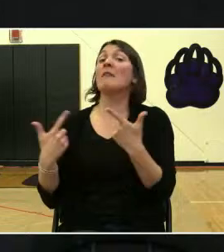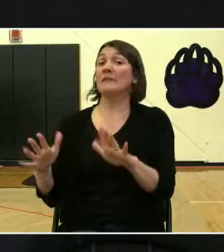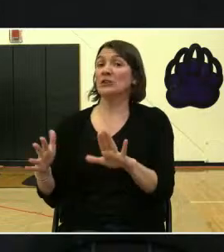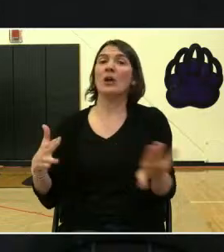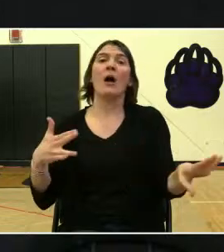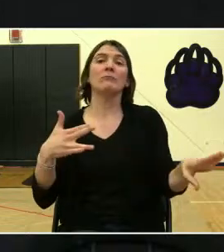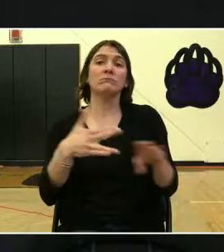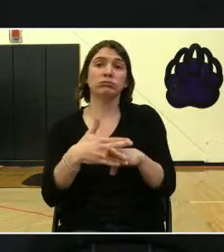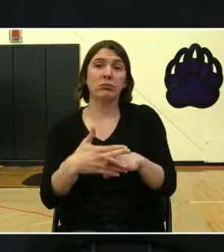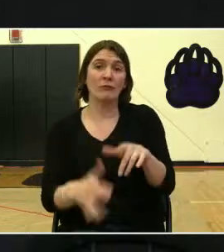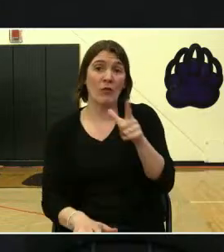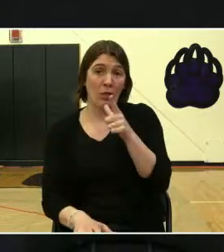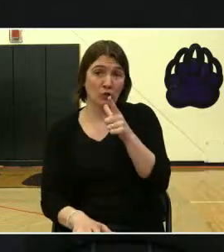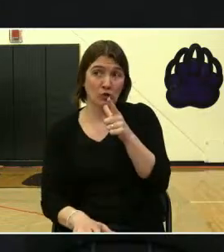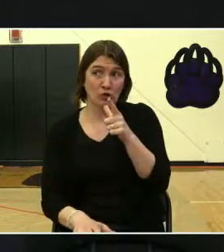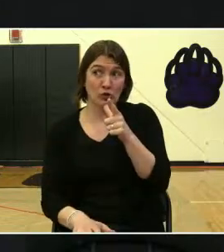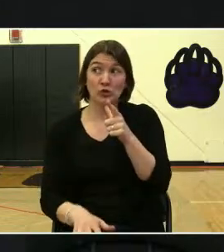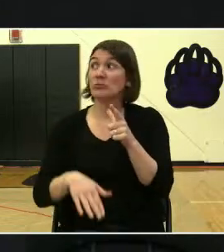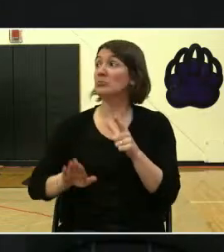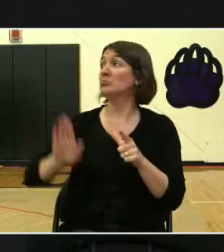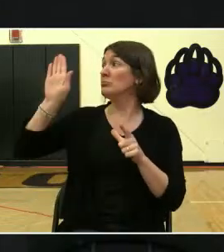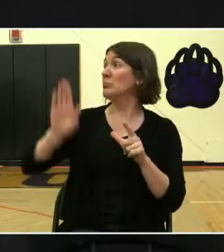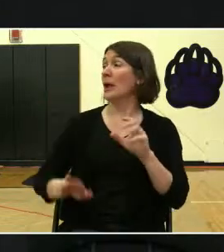um Mr